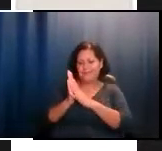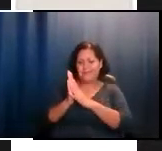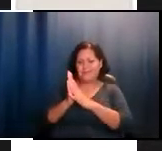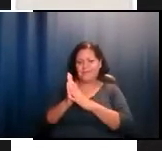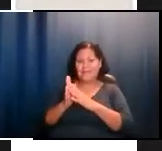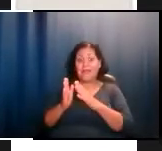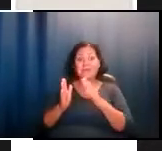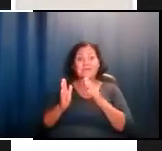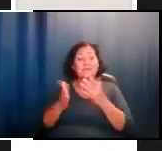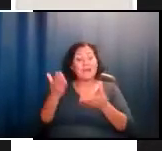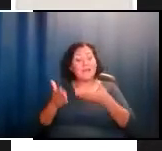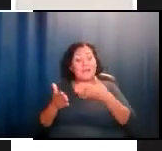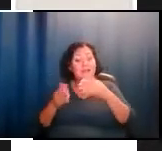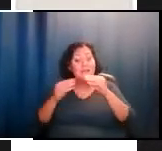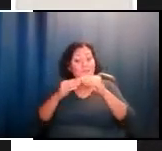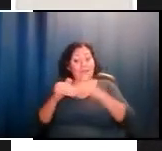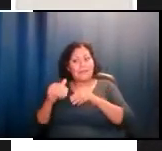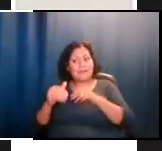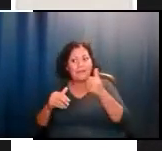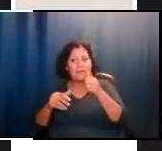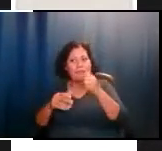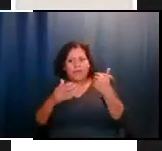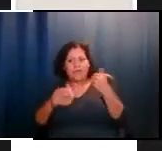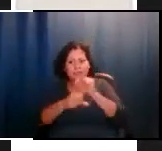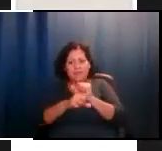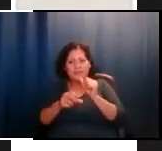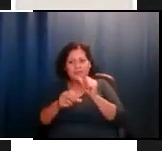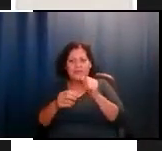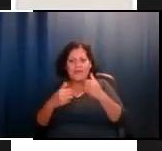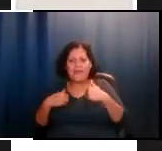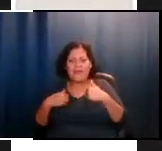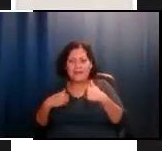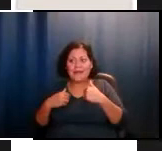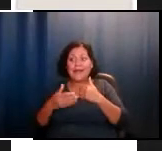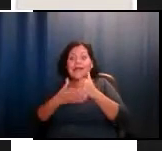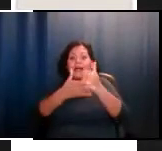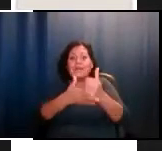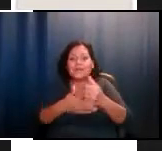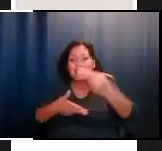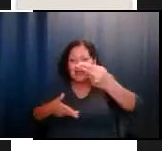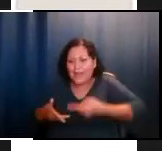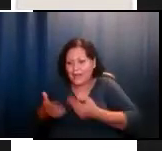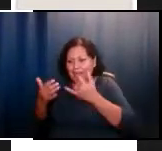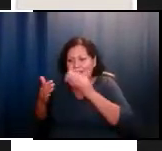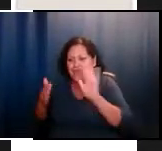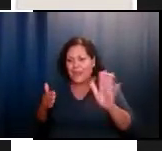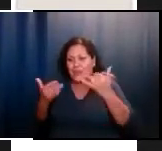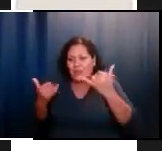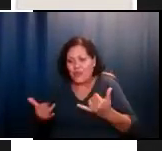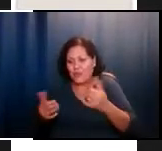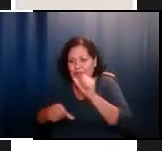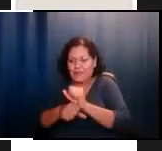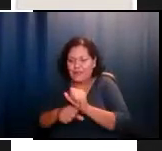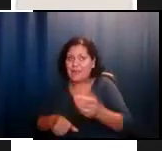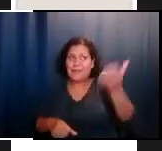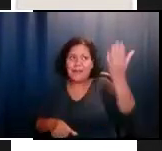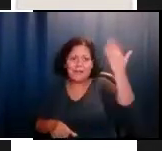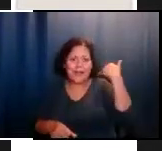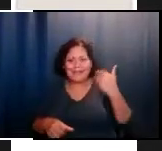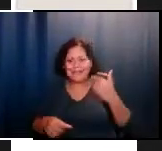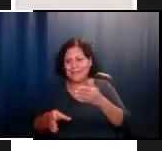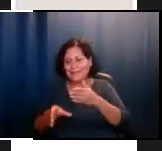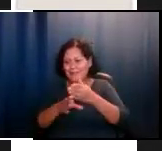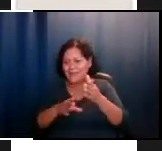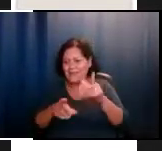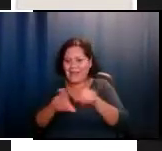they had, is what helped them to get the job that they got. And even in my past life as a